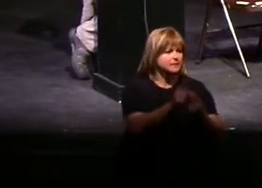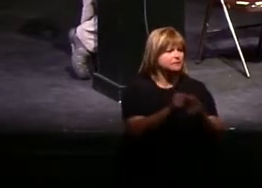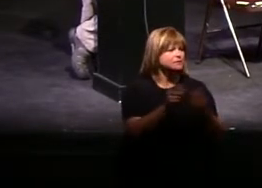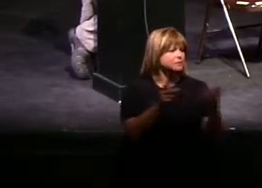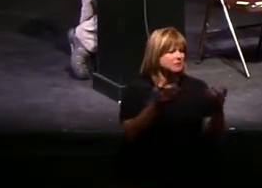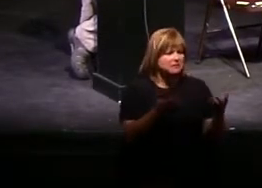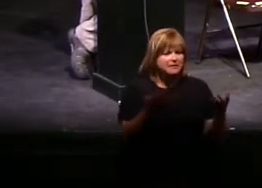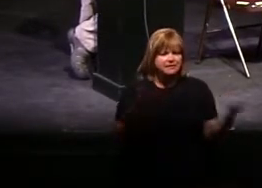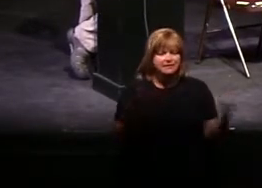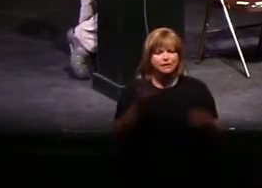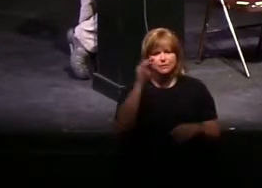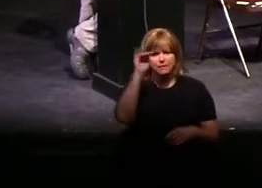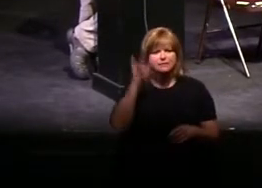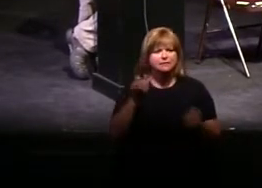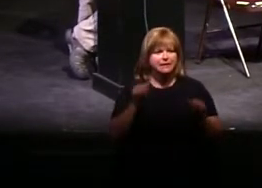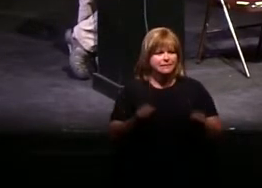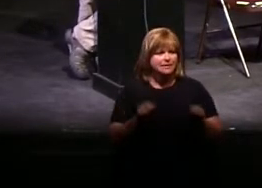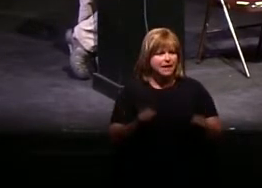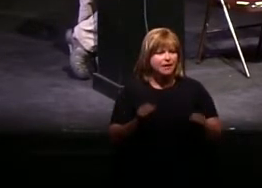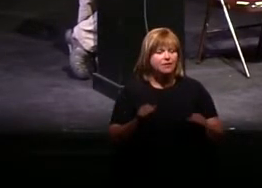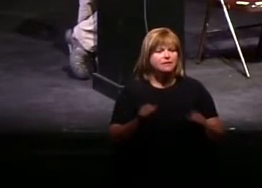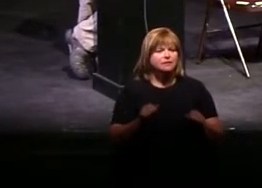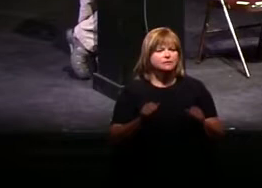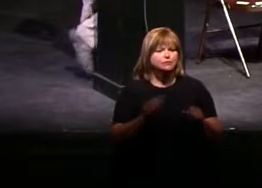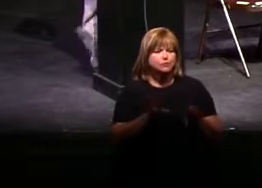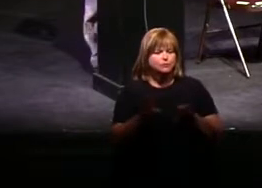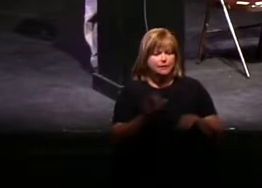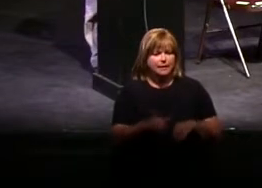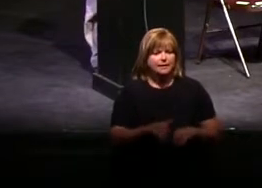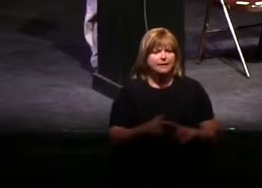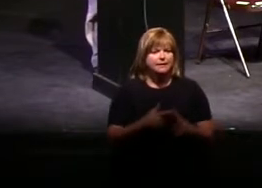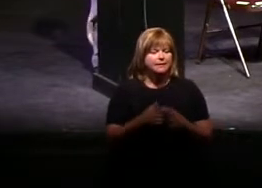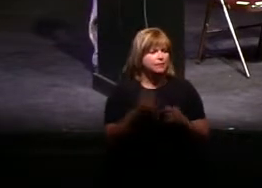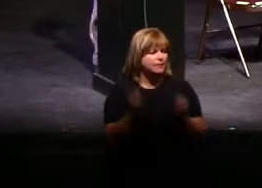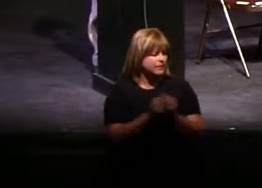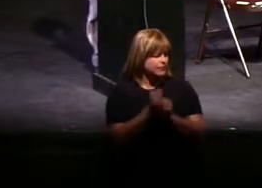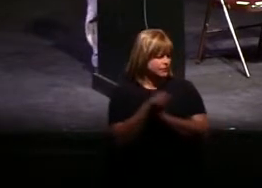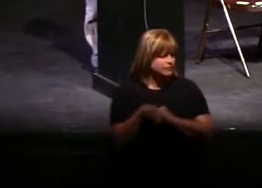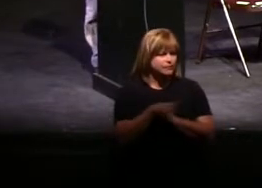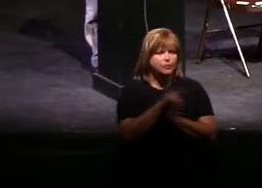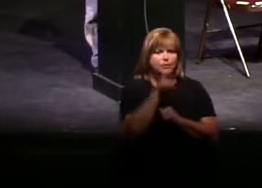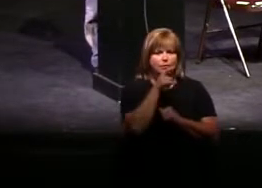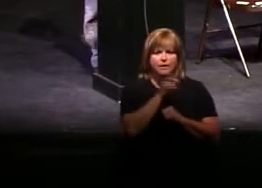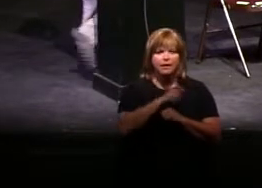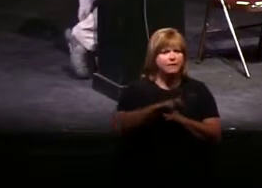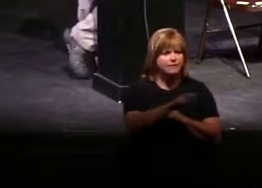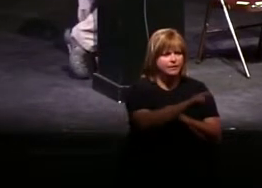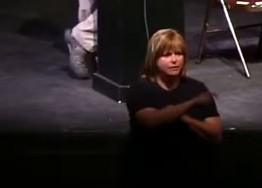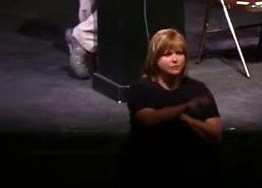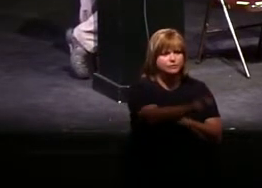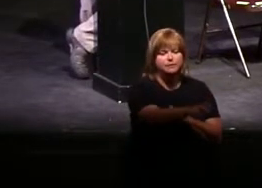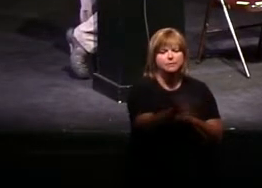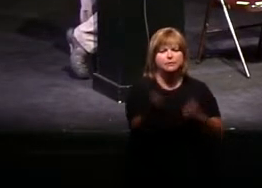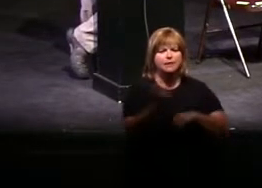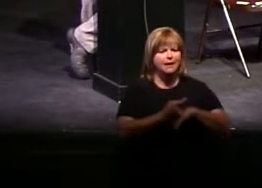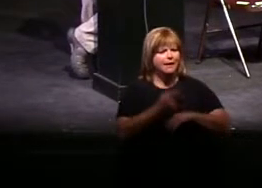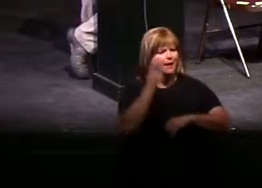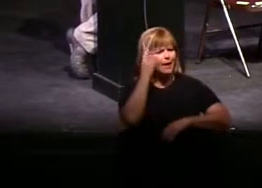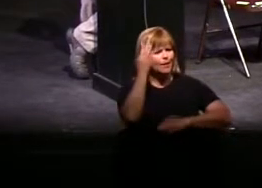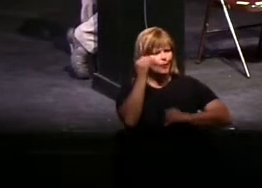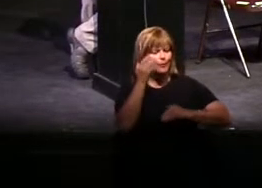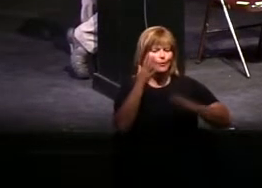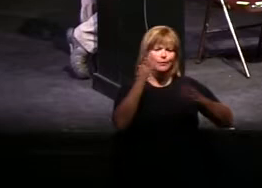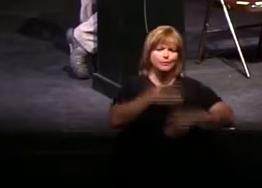Idaho that enabled us to do that. I also hope that those of you who went on field trips today enjoyed yourselves